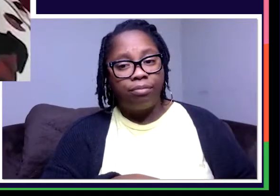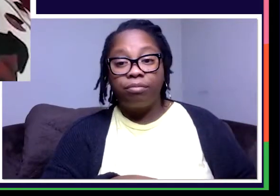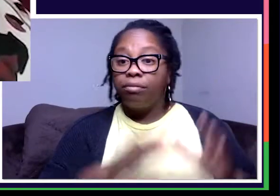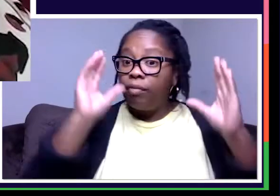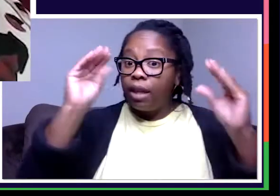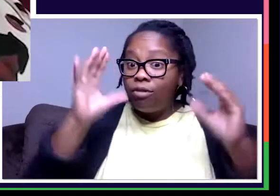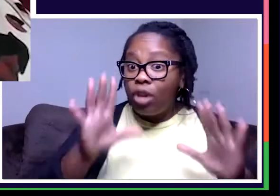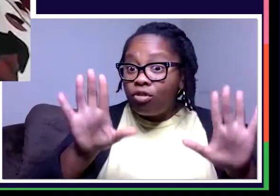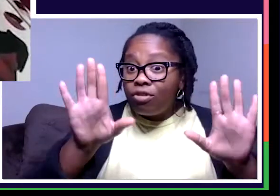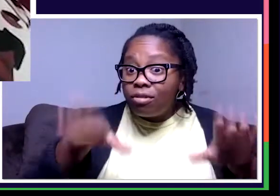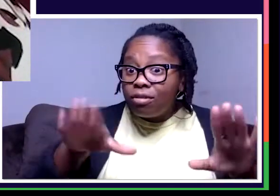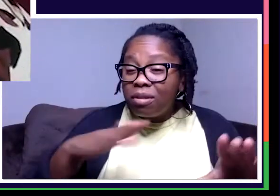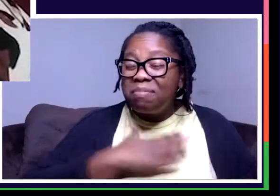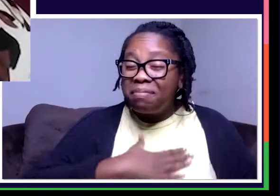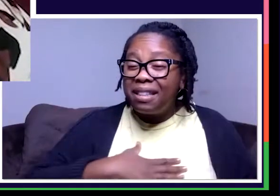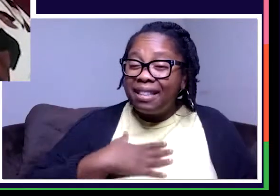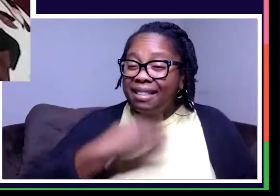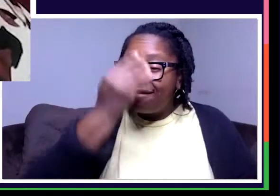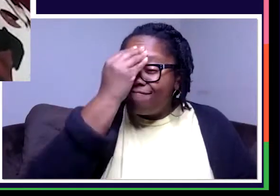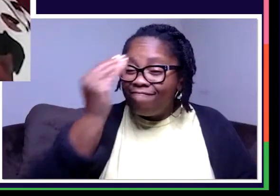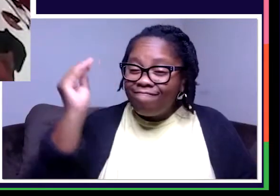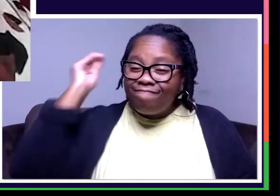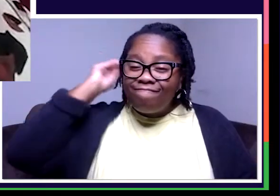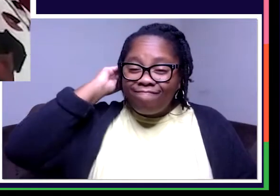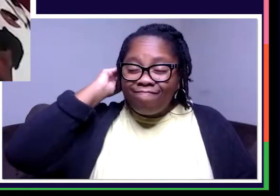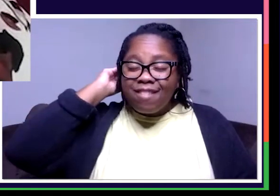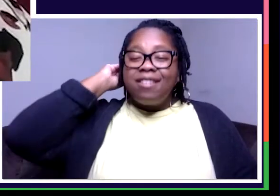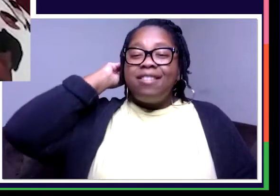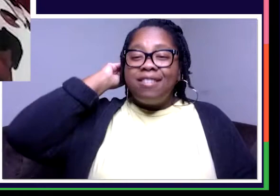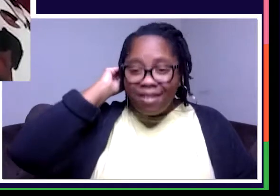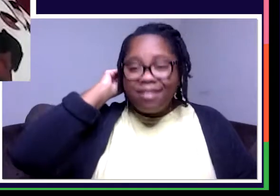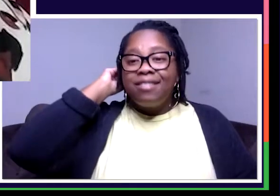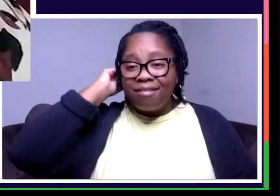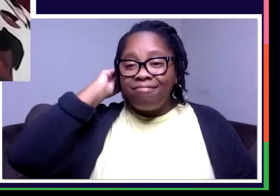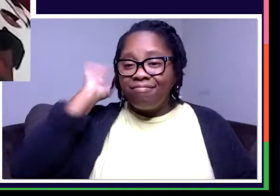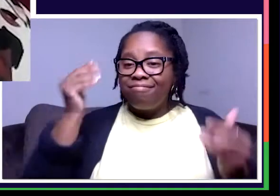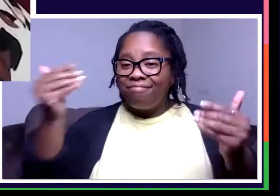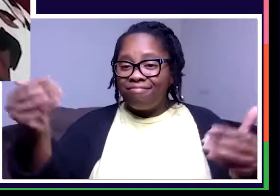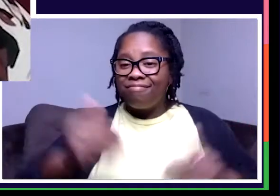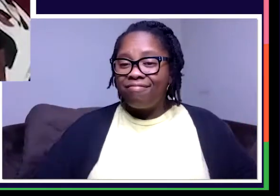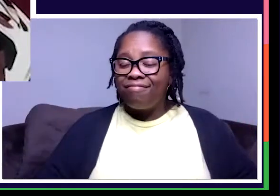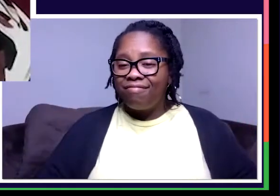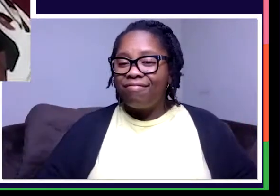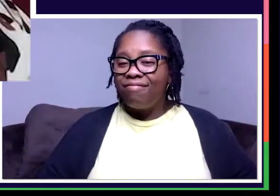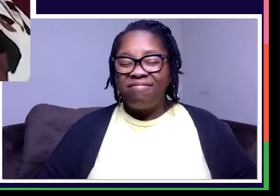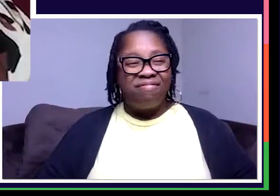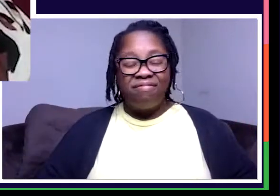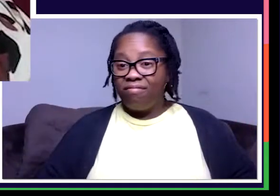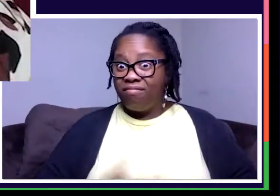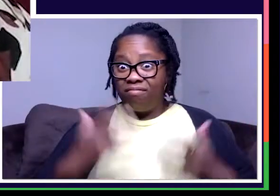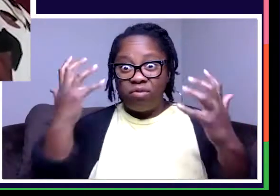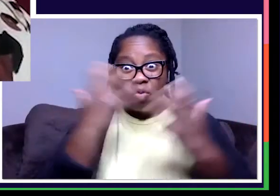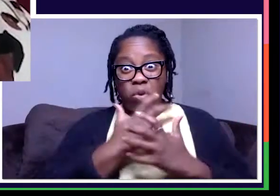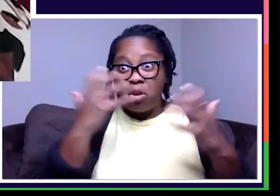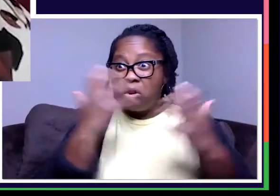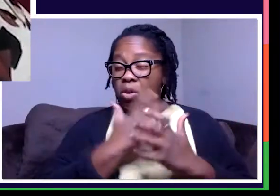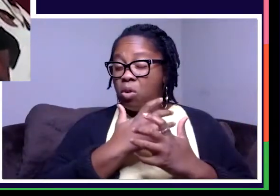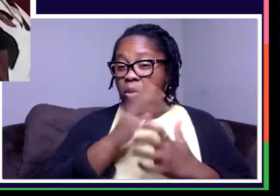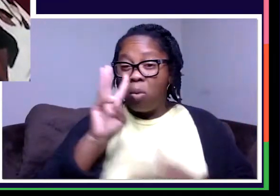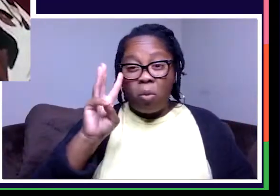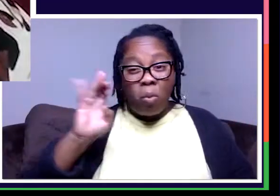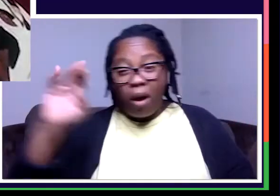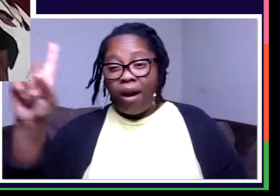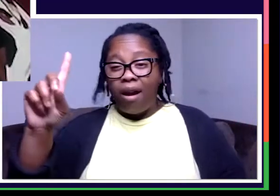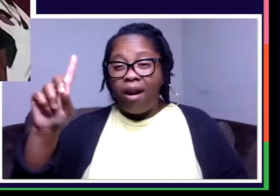excellent rating. Educators, please take that to heart. Let that sit with you a while. Under